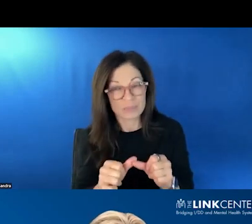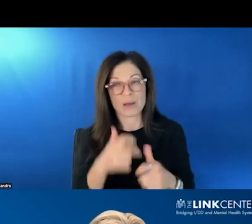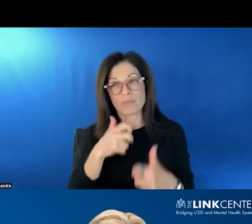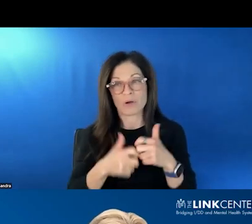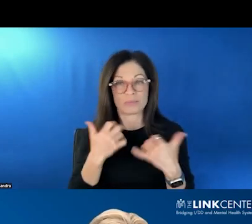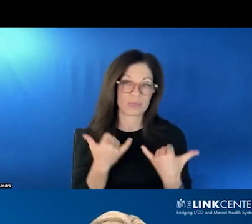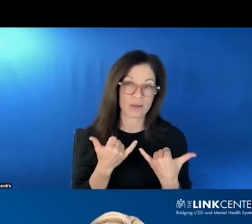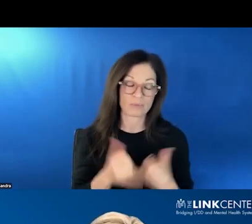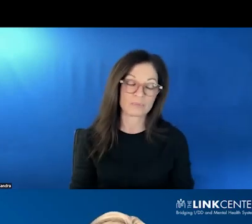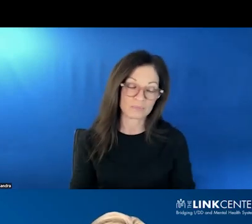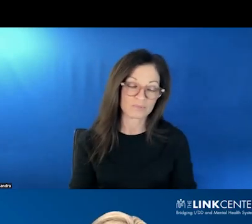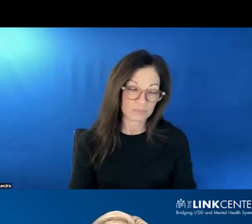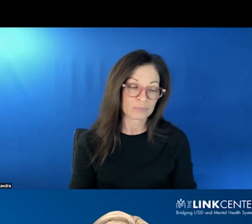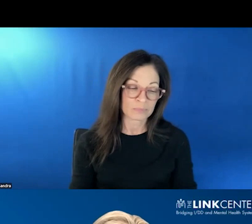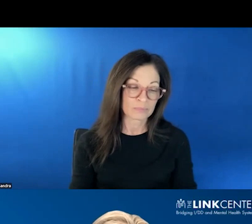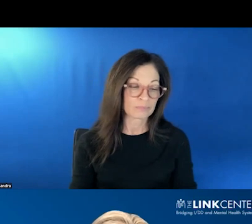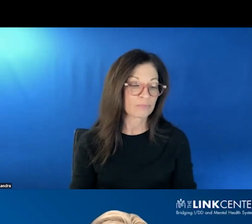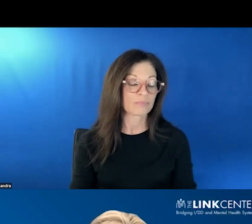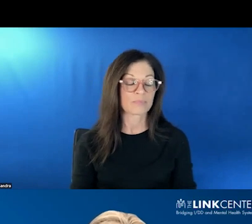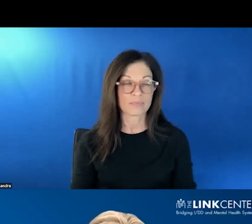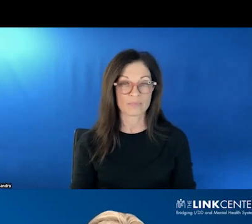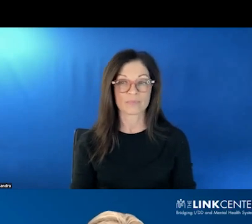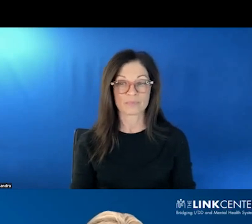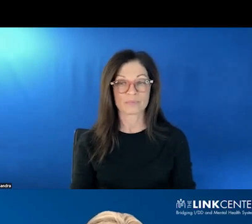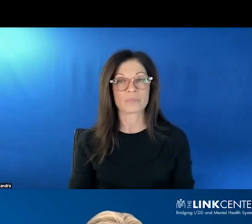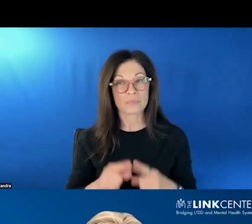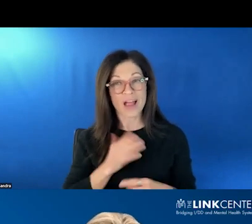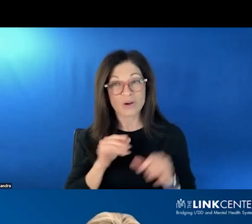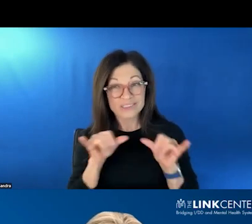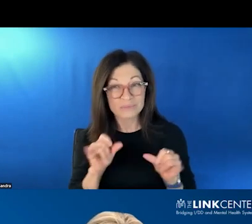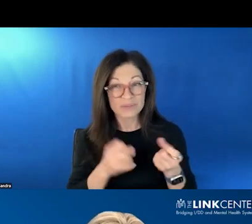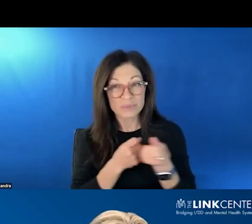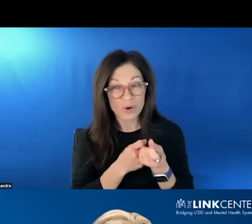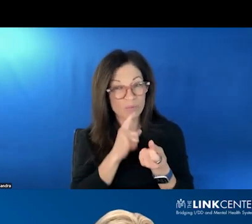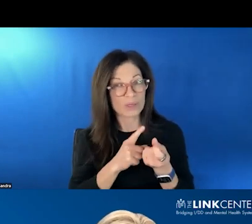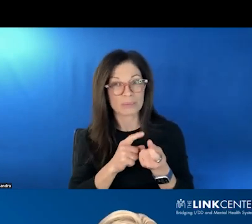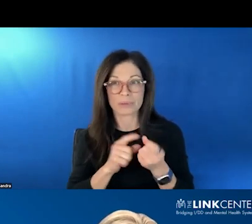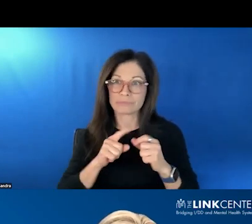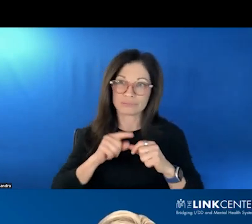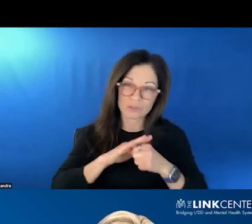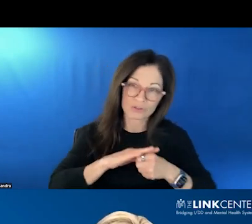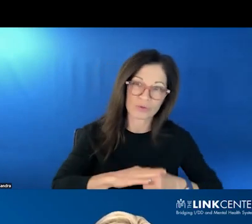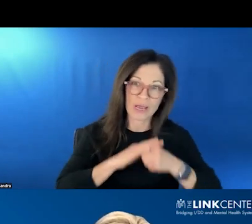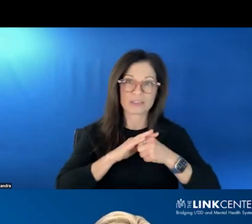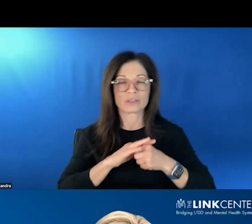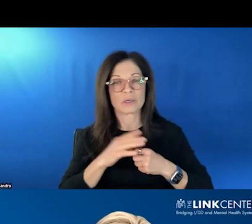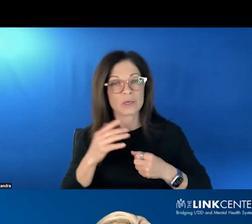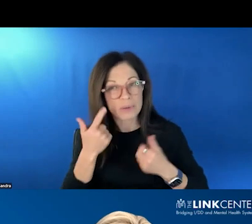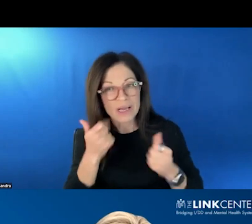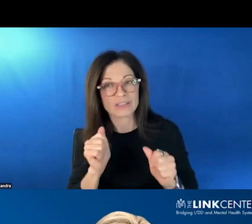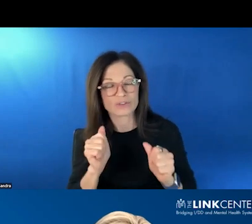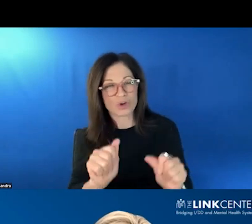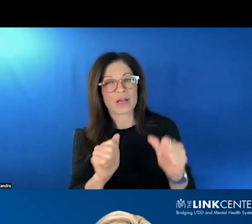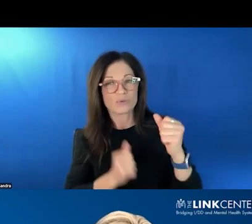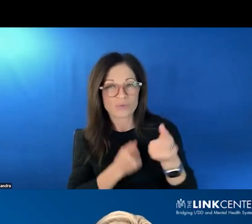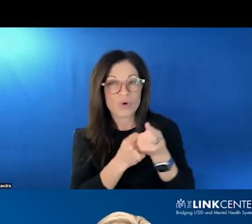today. But that said, our systems of support are really stretched by striving to support